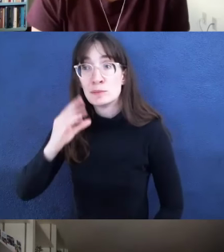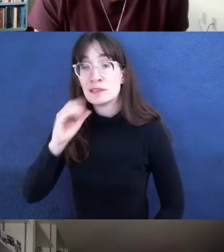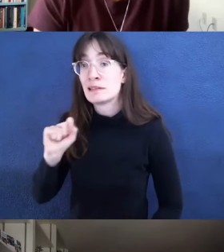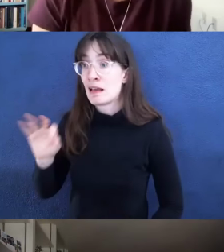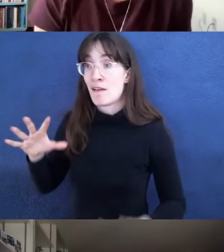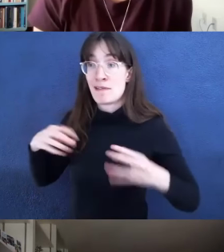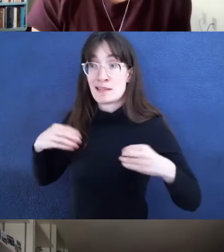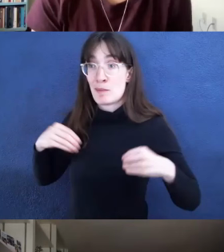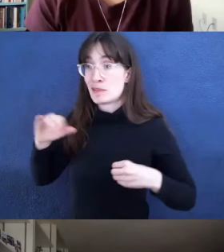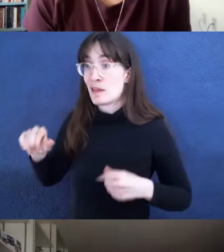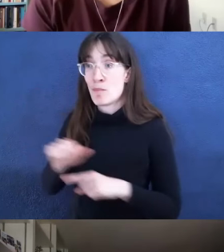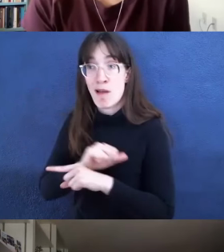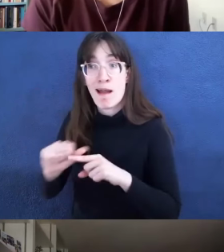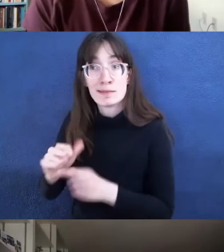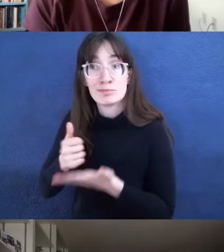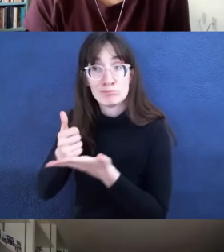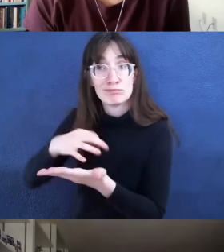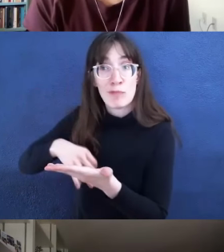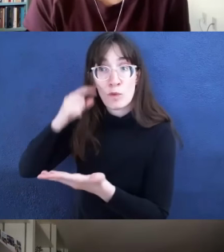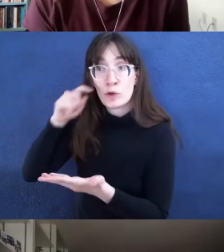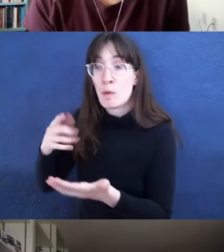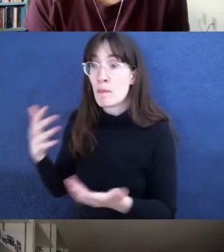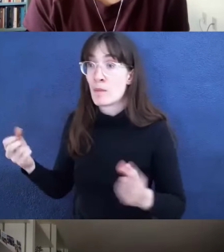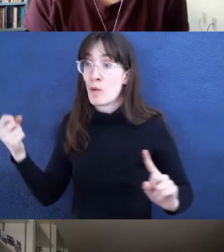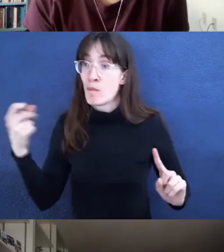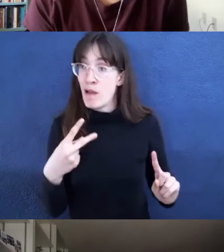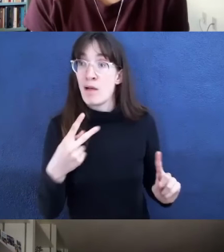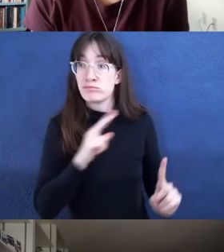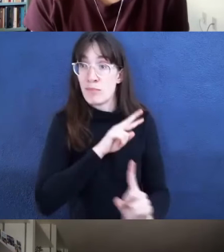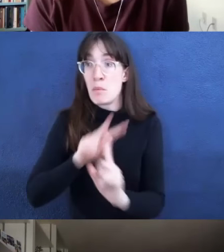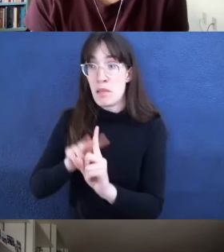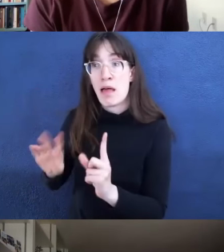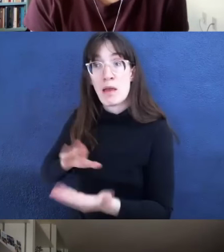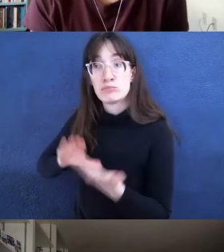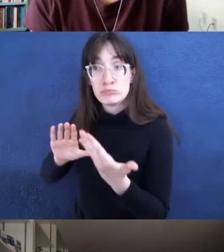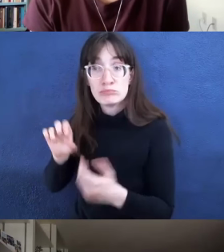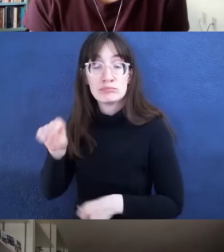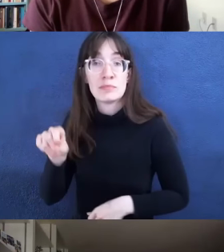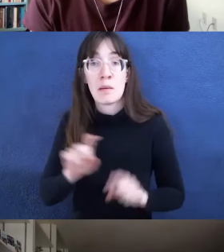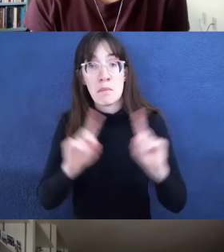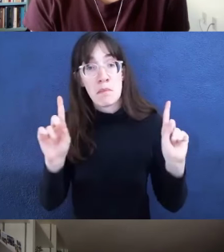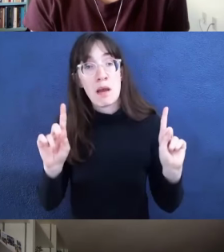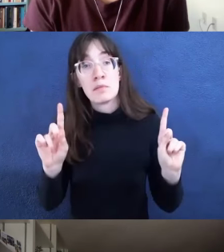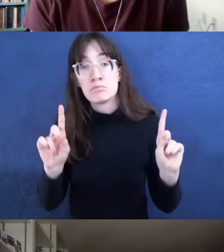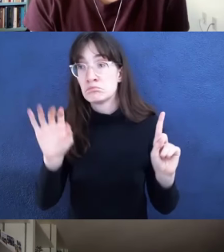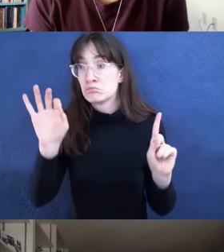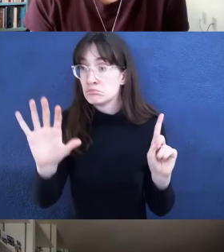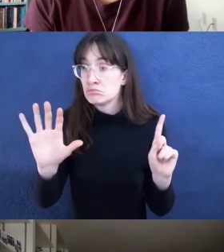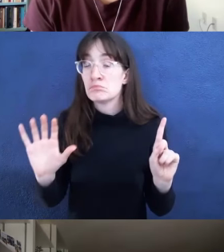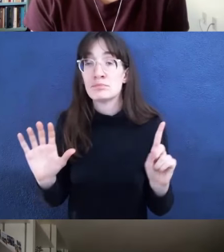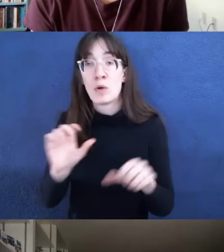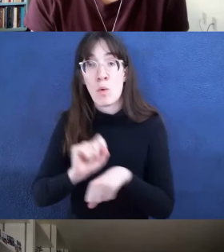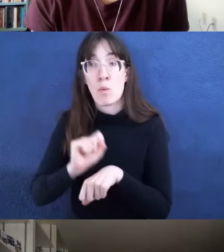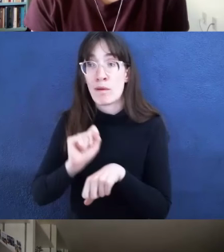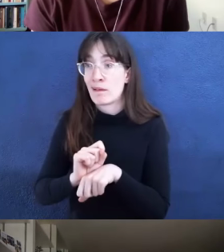before, maybe that's something that you fall back on. But I would say working with what is kind of